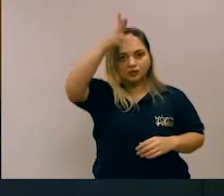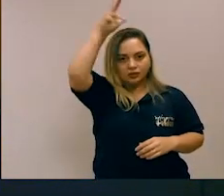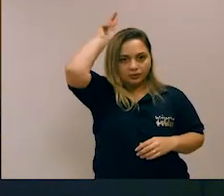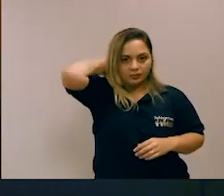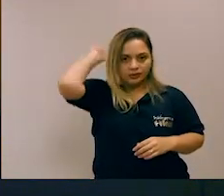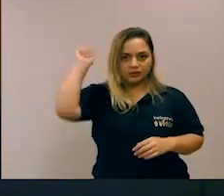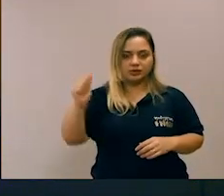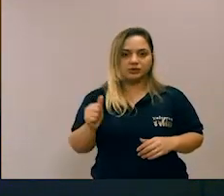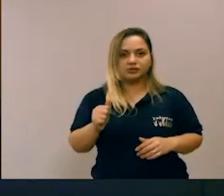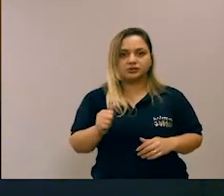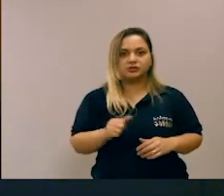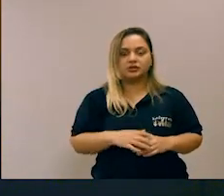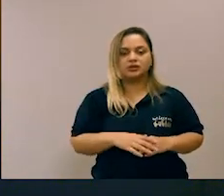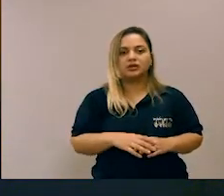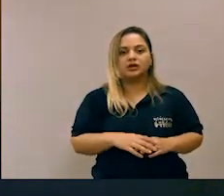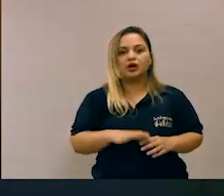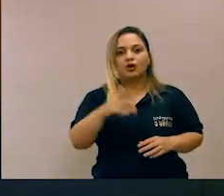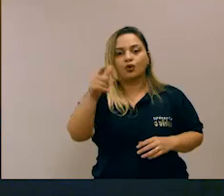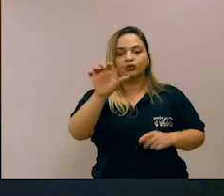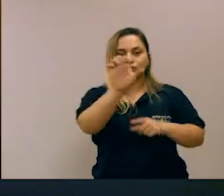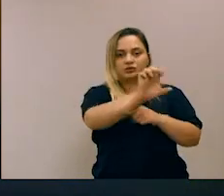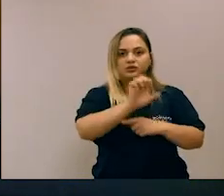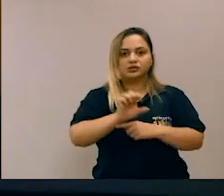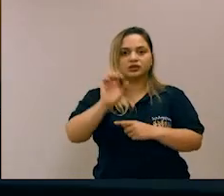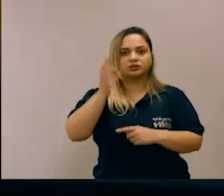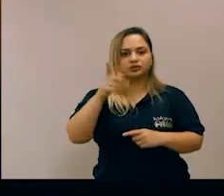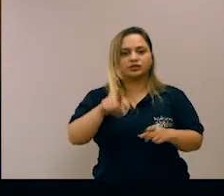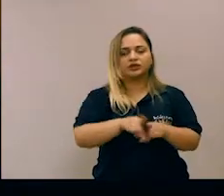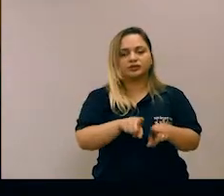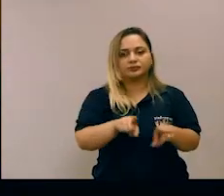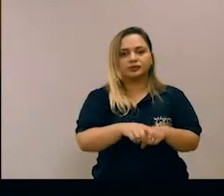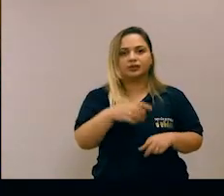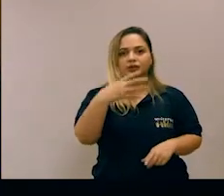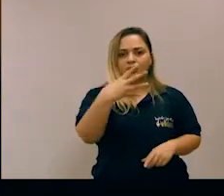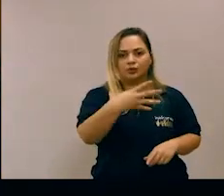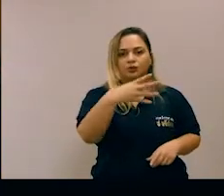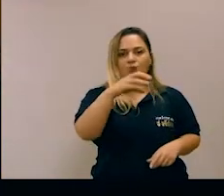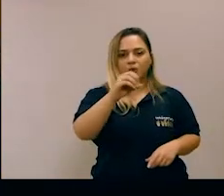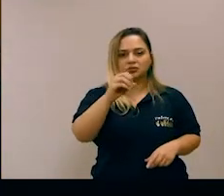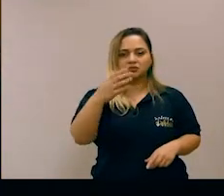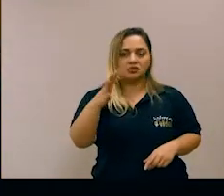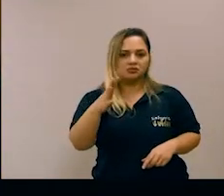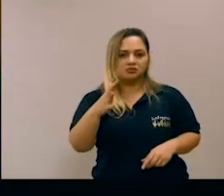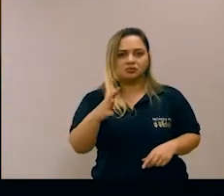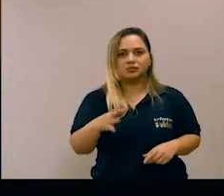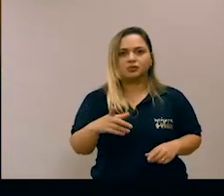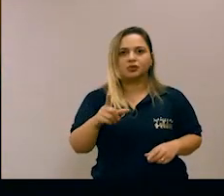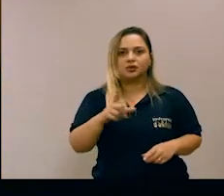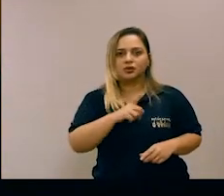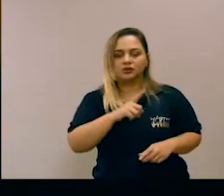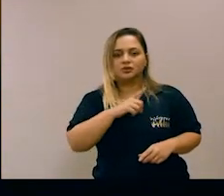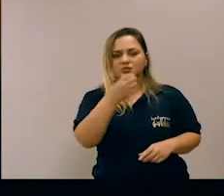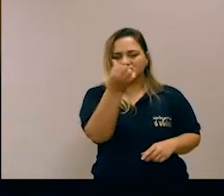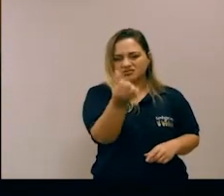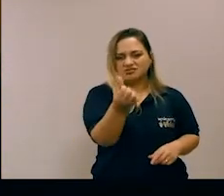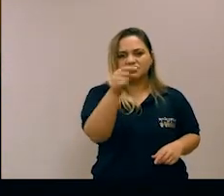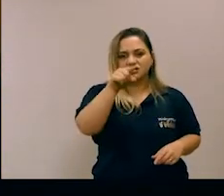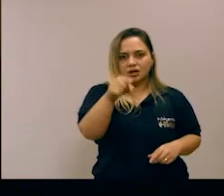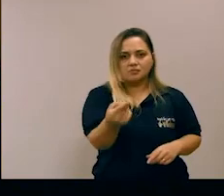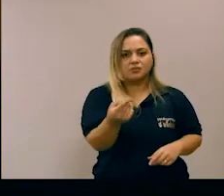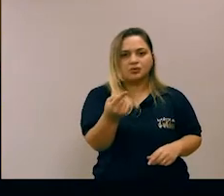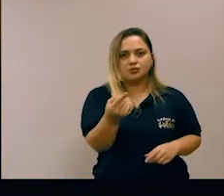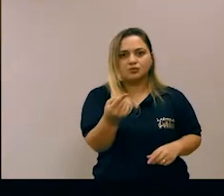2,500 firefighters from the state of Minas Gerais, and there are other 400 from other states. So the